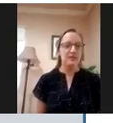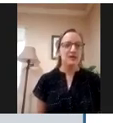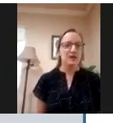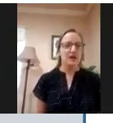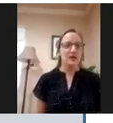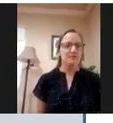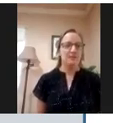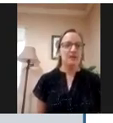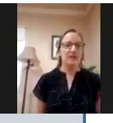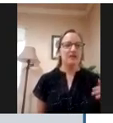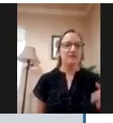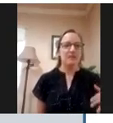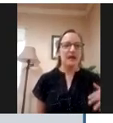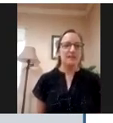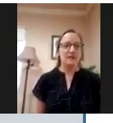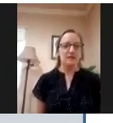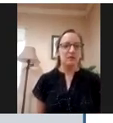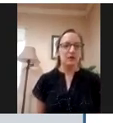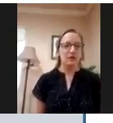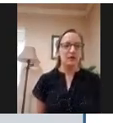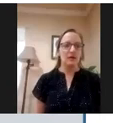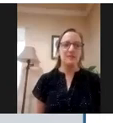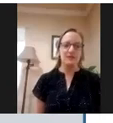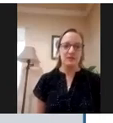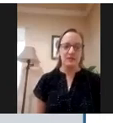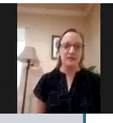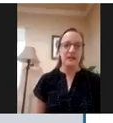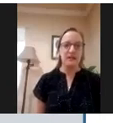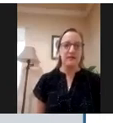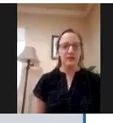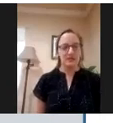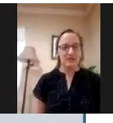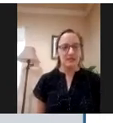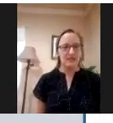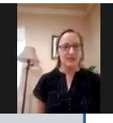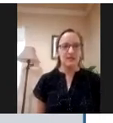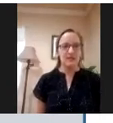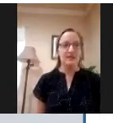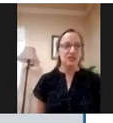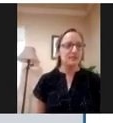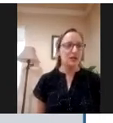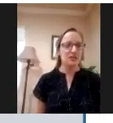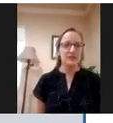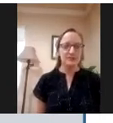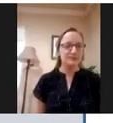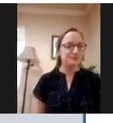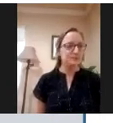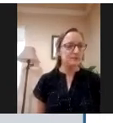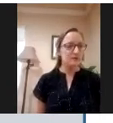process in asking for the sponsor to send a letter requesting to initiate a